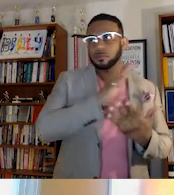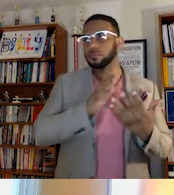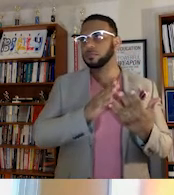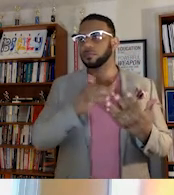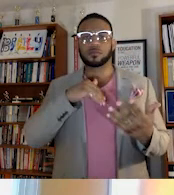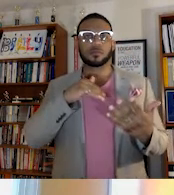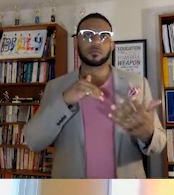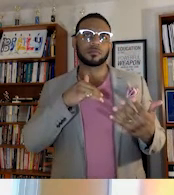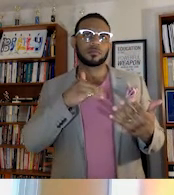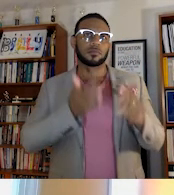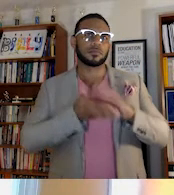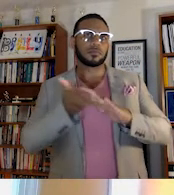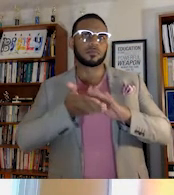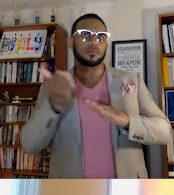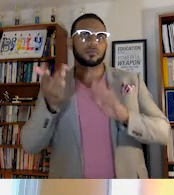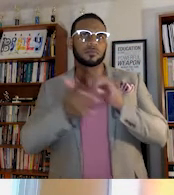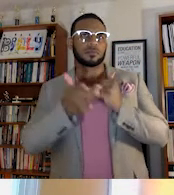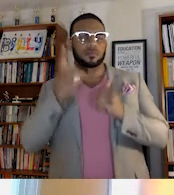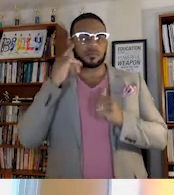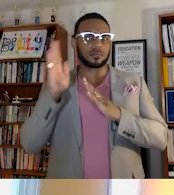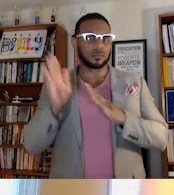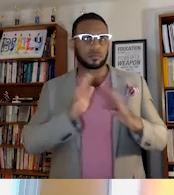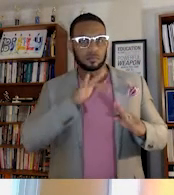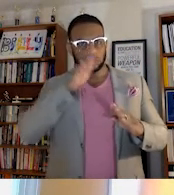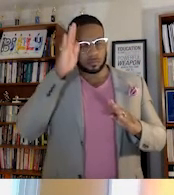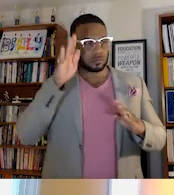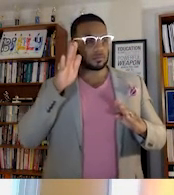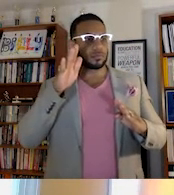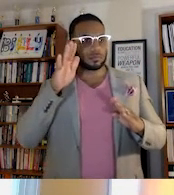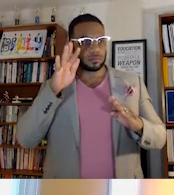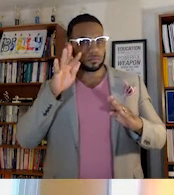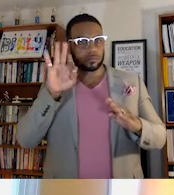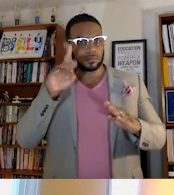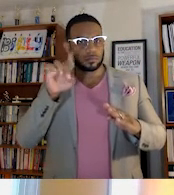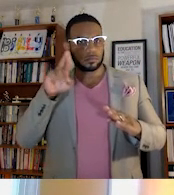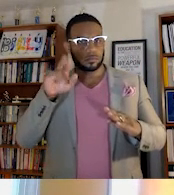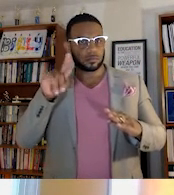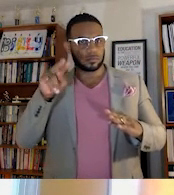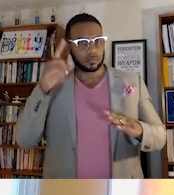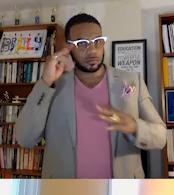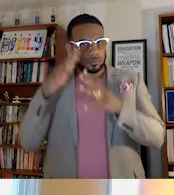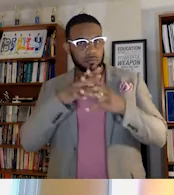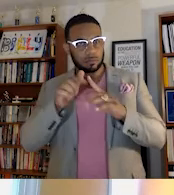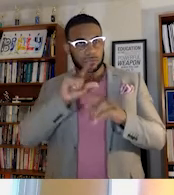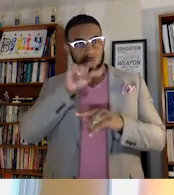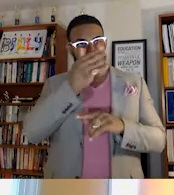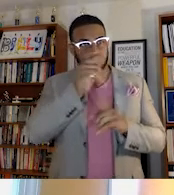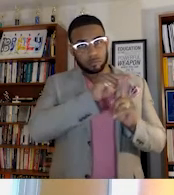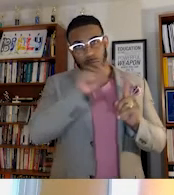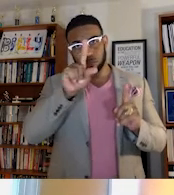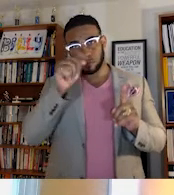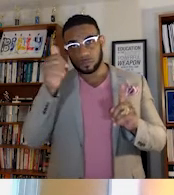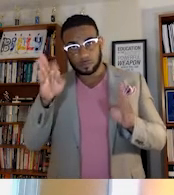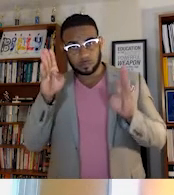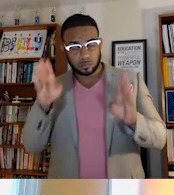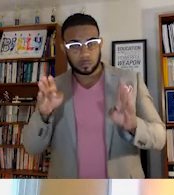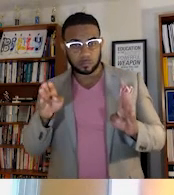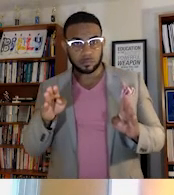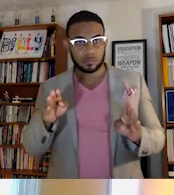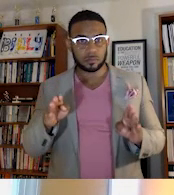I ran technology for Planned Parenthood Federation of America from 2015 to